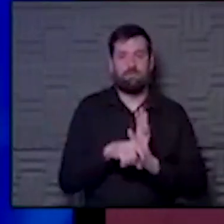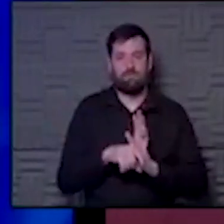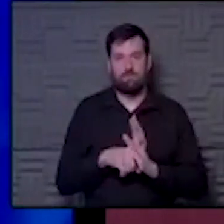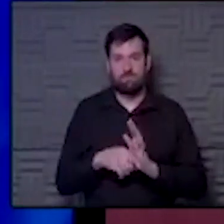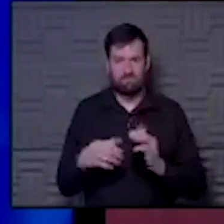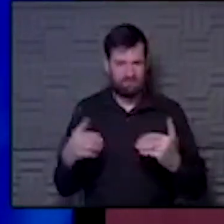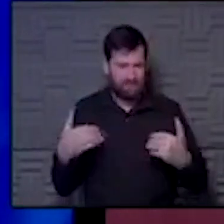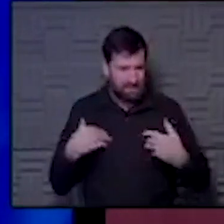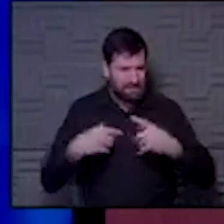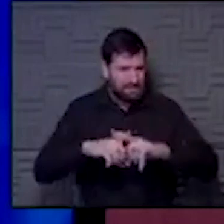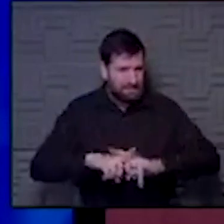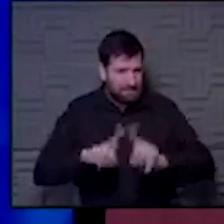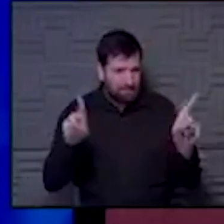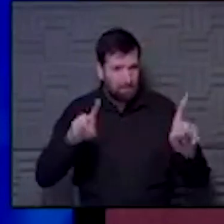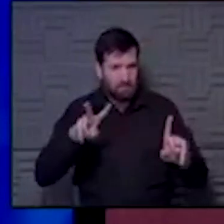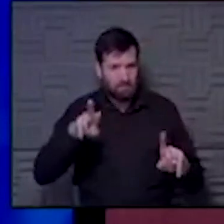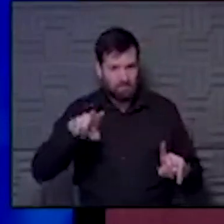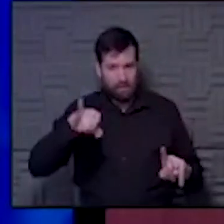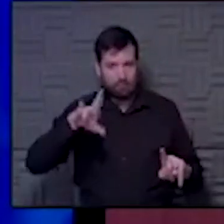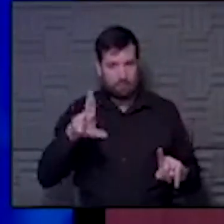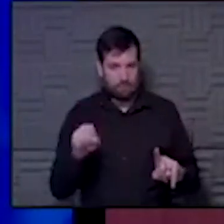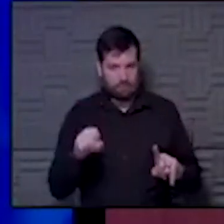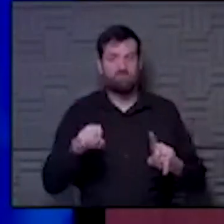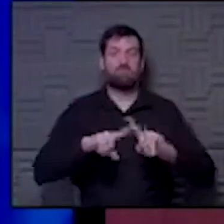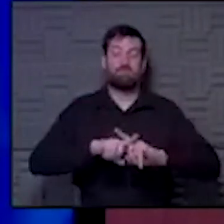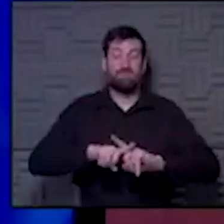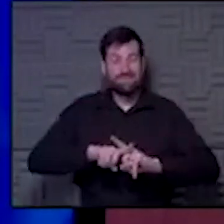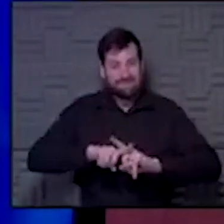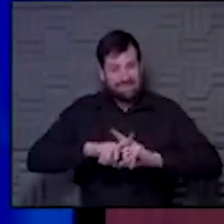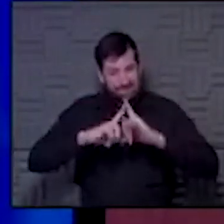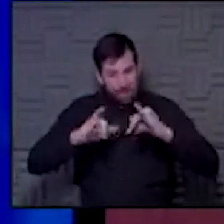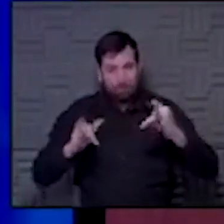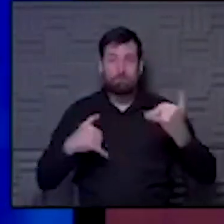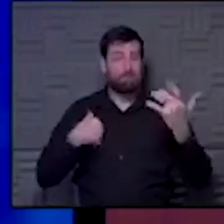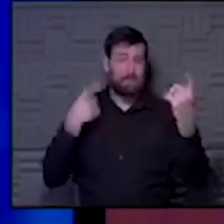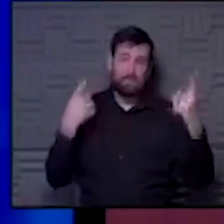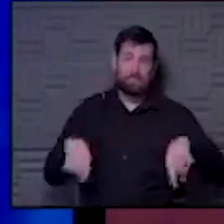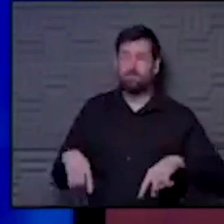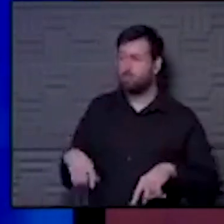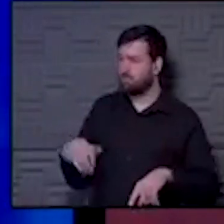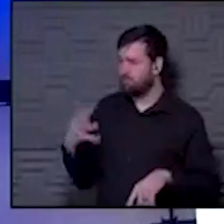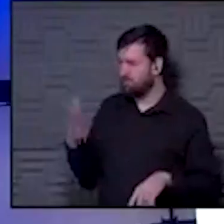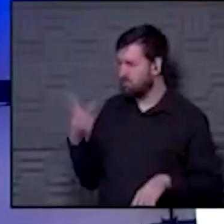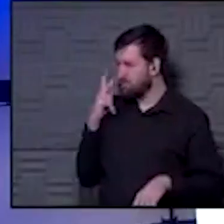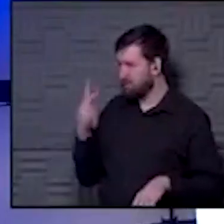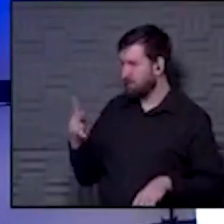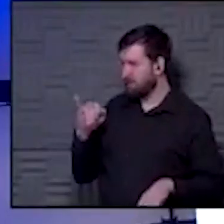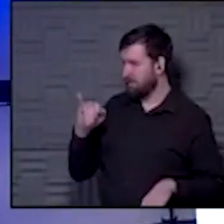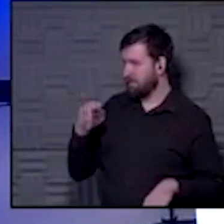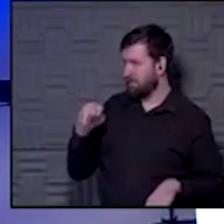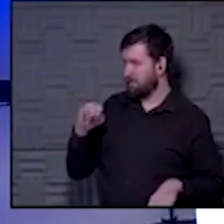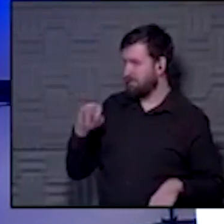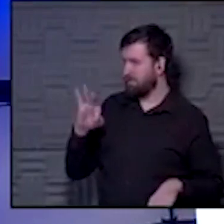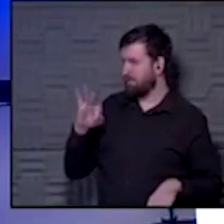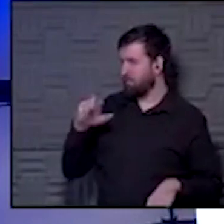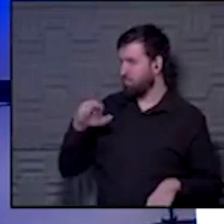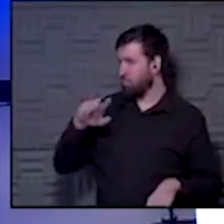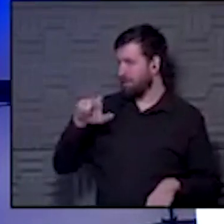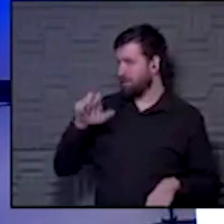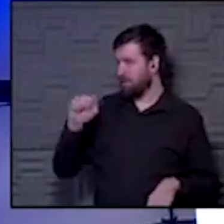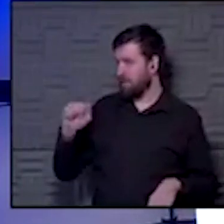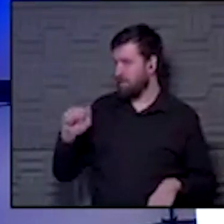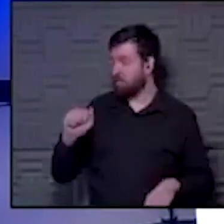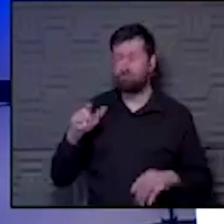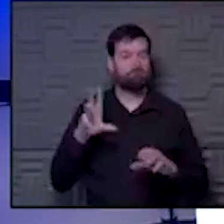another virus at the same time. You know, that does happen. Yeah. Are we seeing influenza yet? No. As Thank of